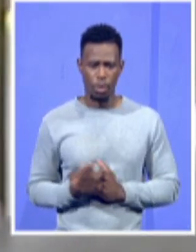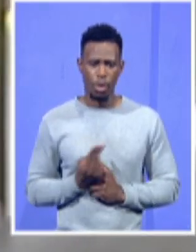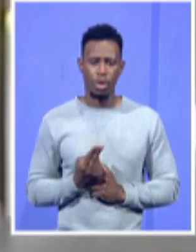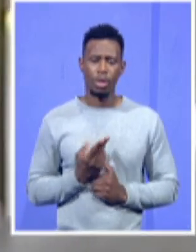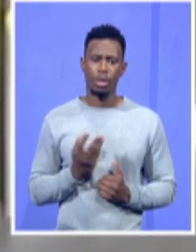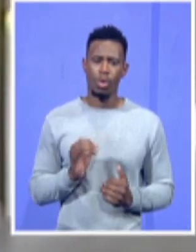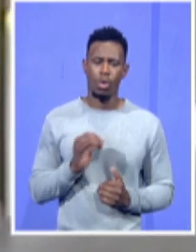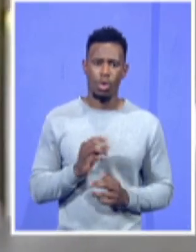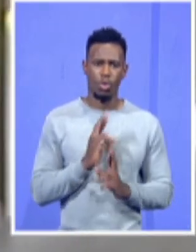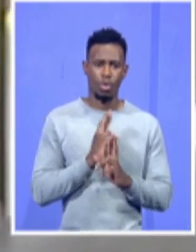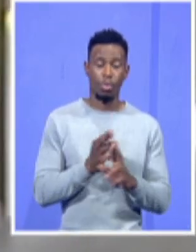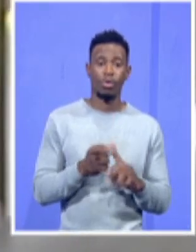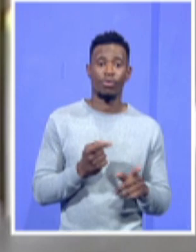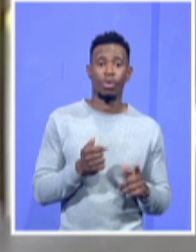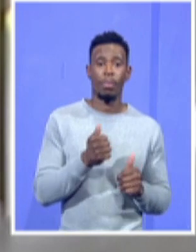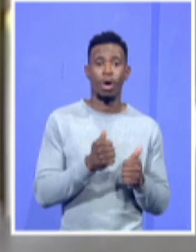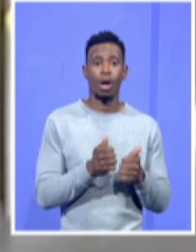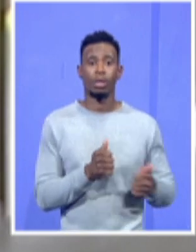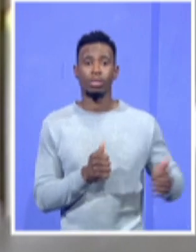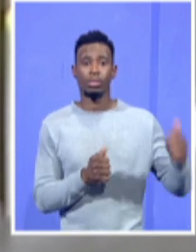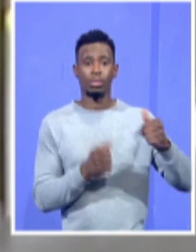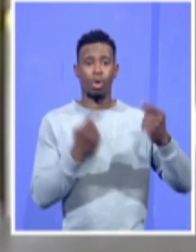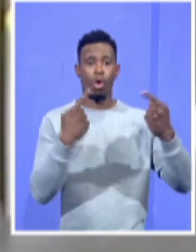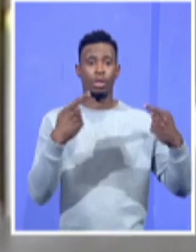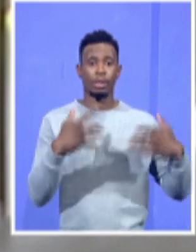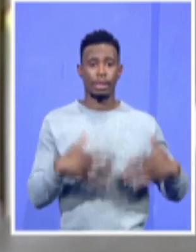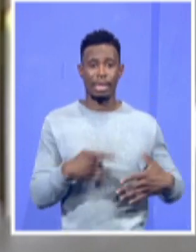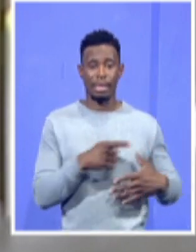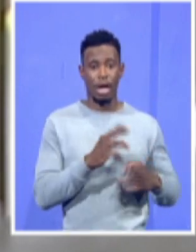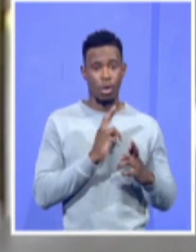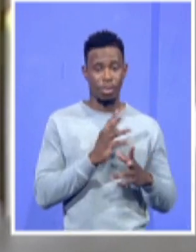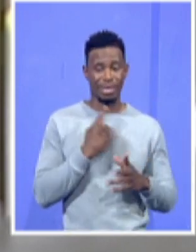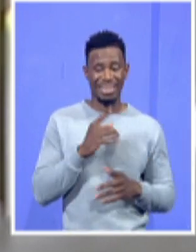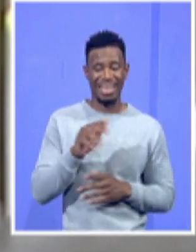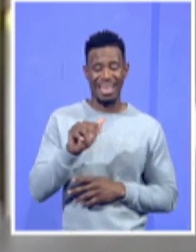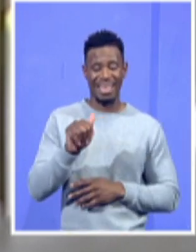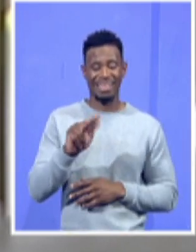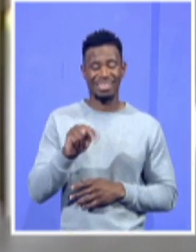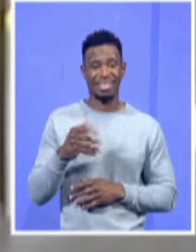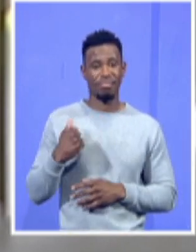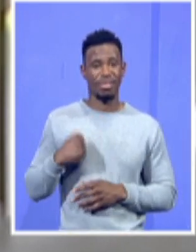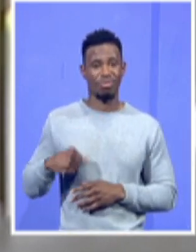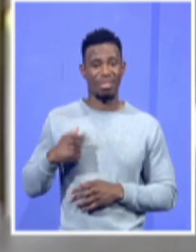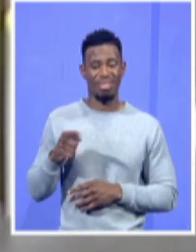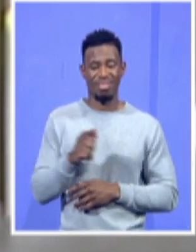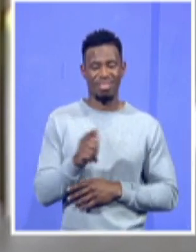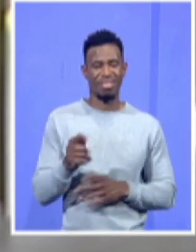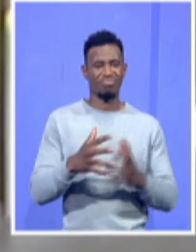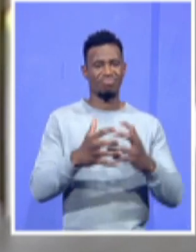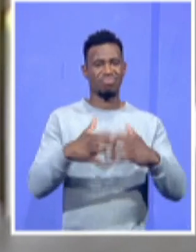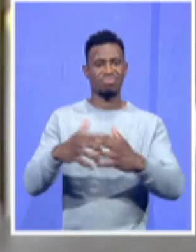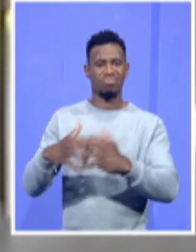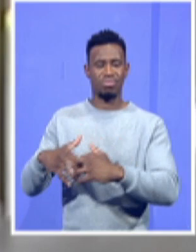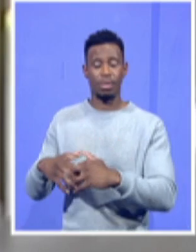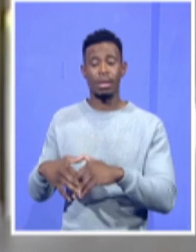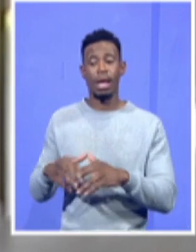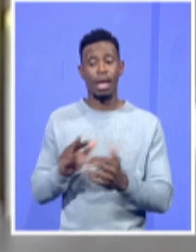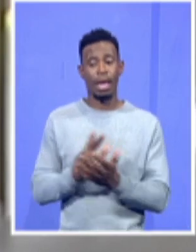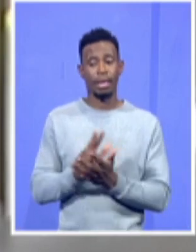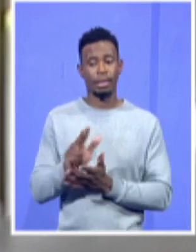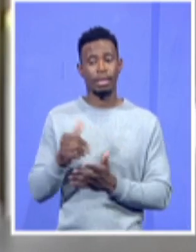coming from the Auditor General of how ANC municipalities are in essence crumbling. 18 of those municipalities in the province